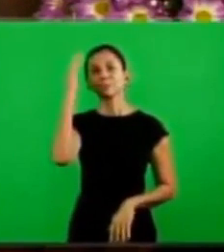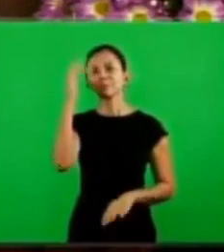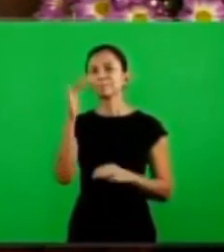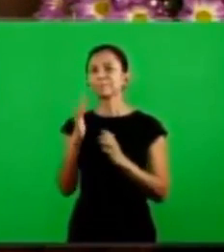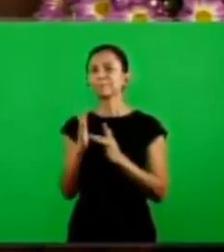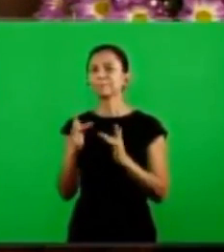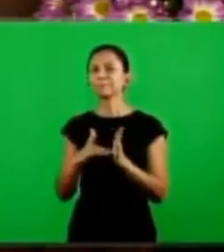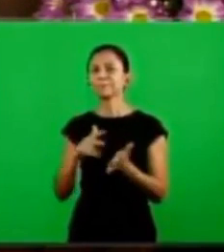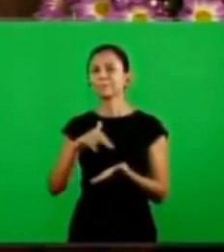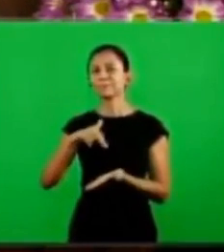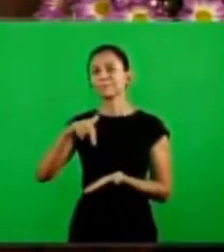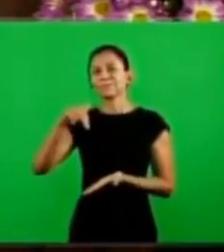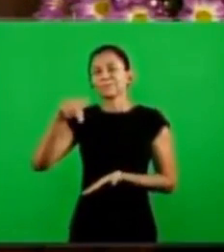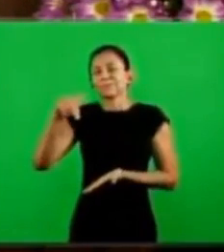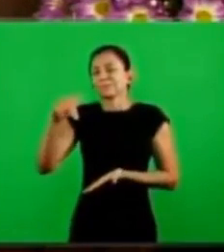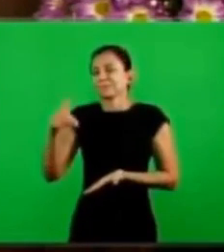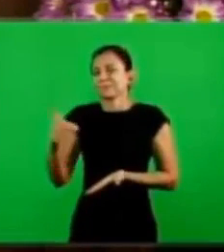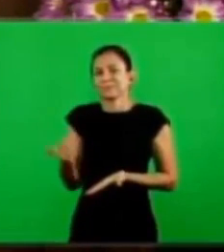couldn't